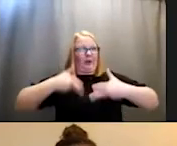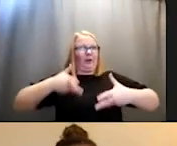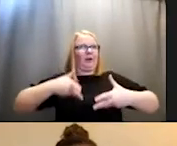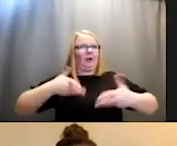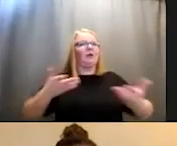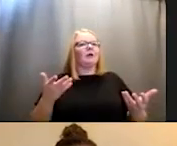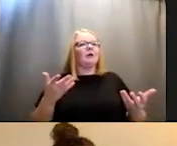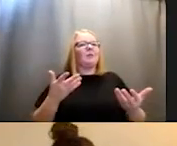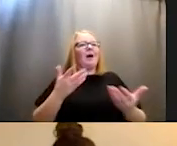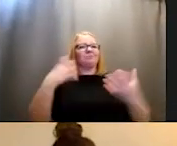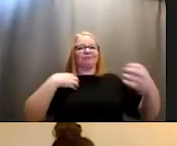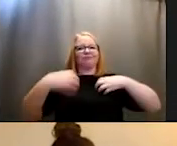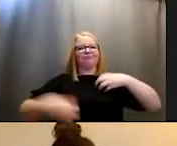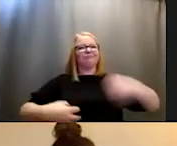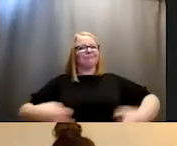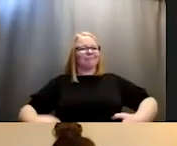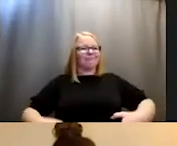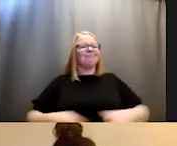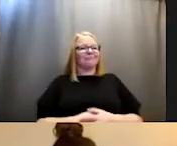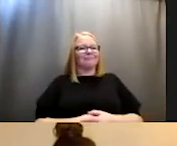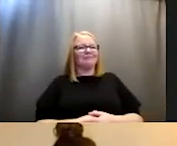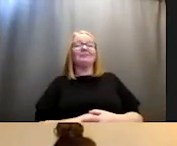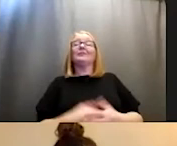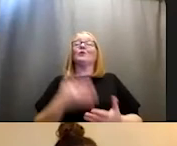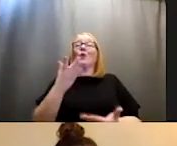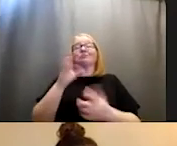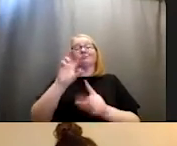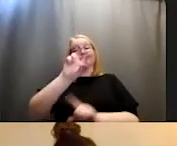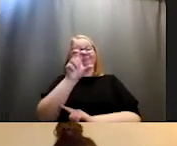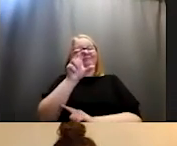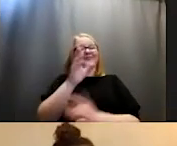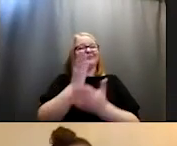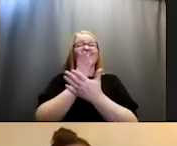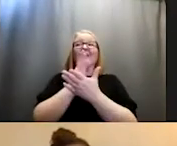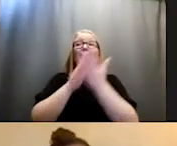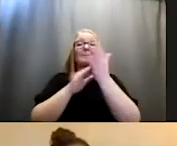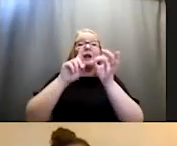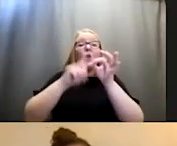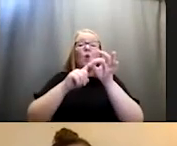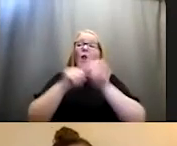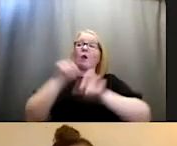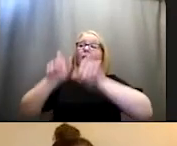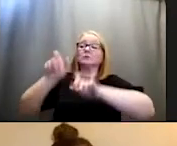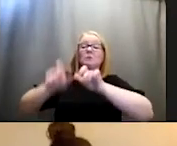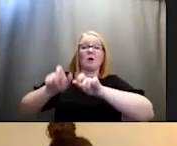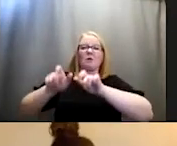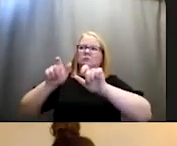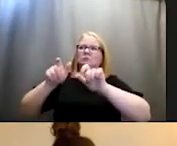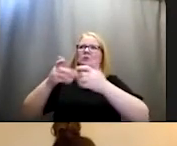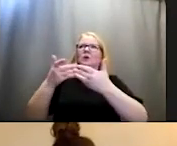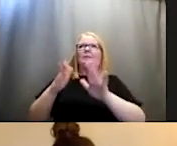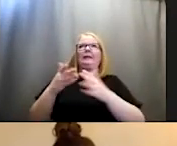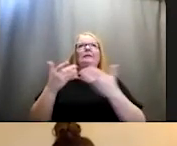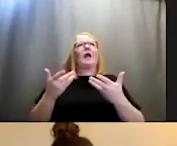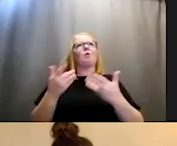important one for any kind of Mary Quant customers, because by this point she'd been running her business for 11 years